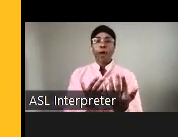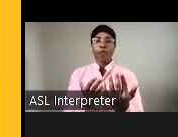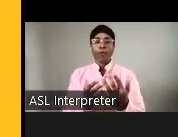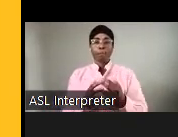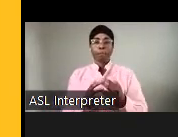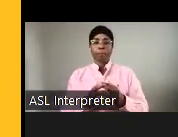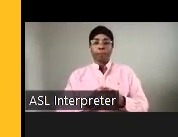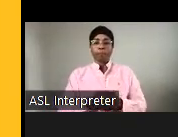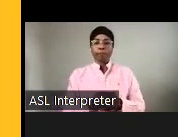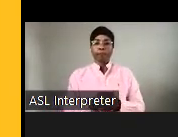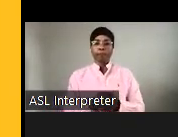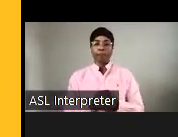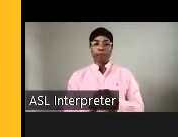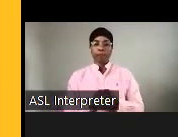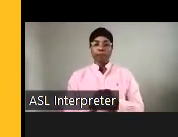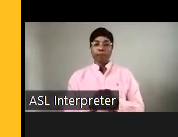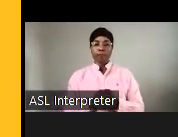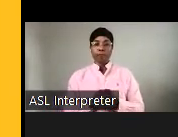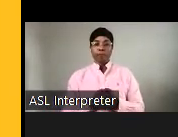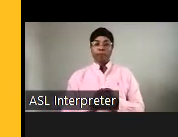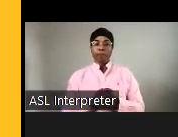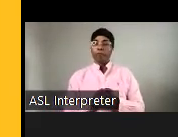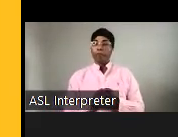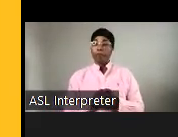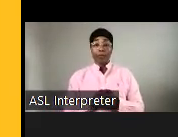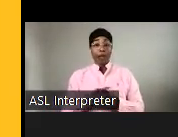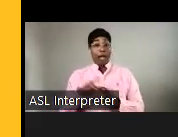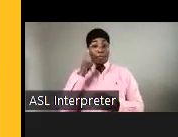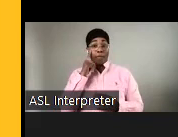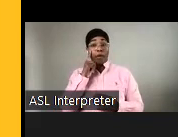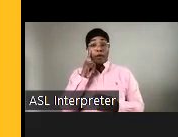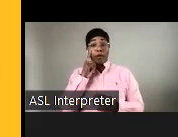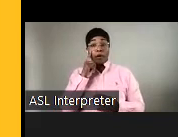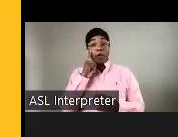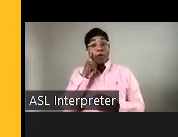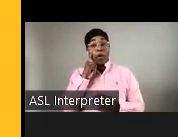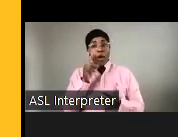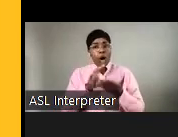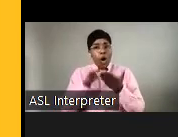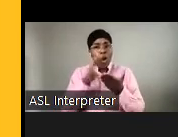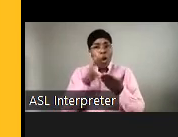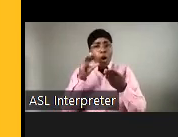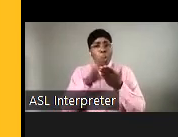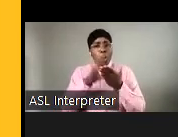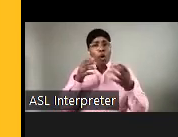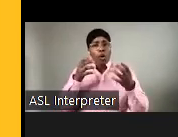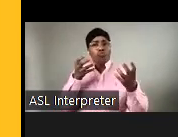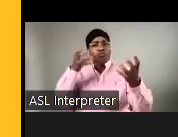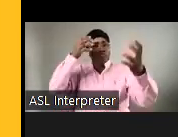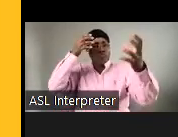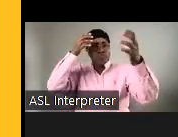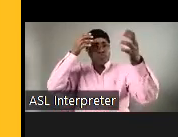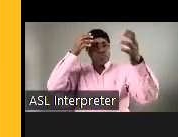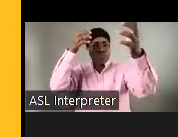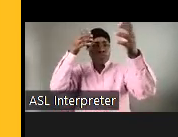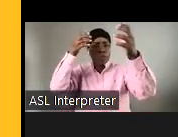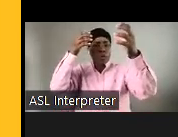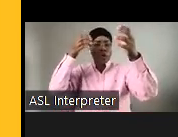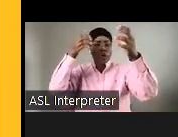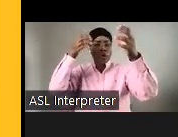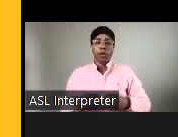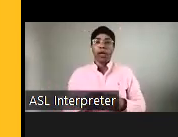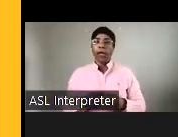actually learned a lot, and it has sort of formed the basis for how we're going to move forward a little bit different. But it was